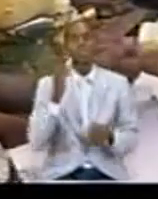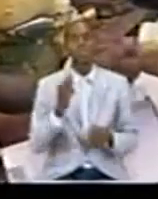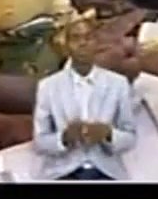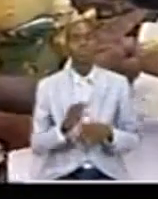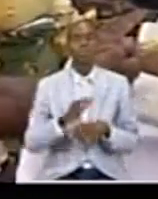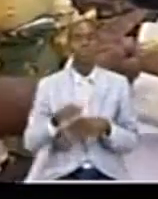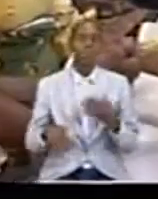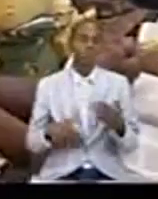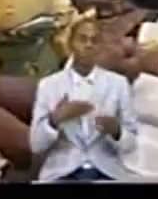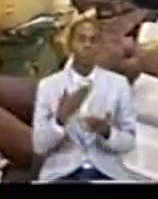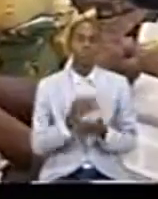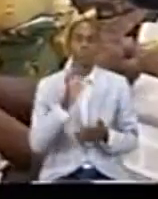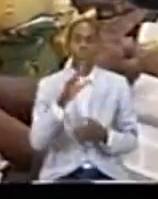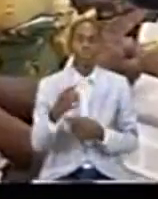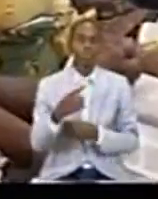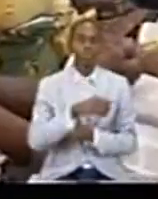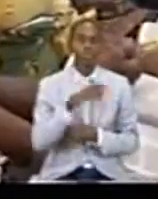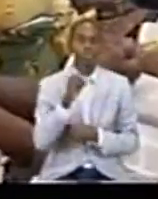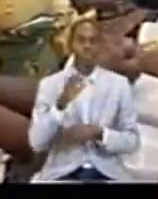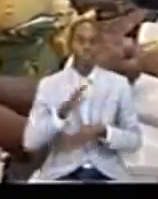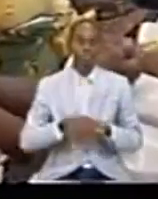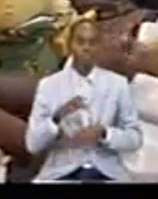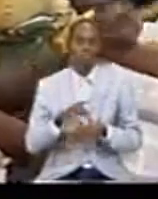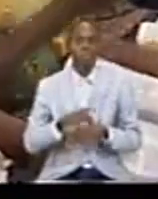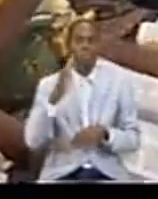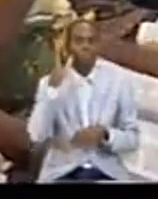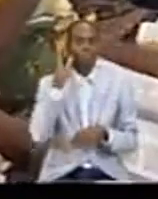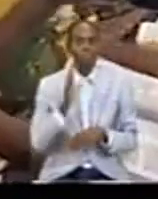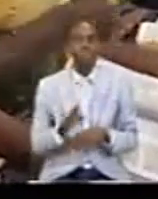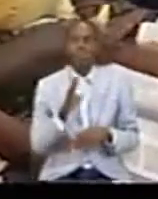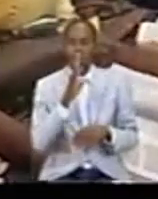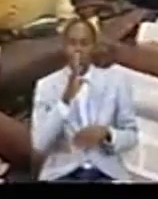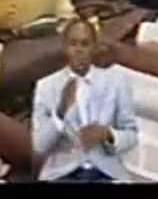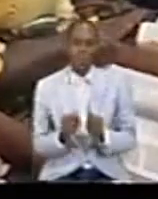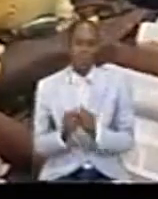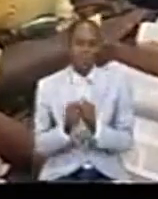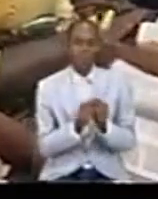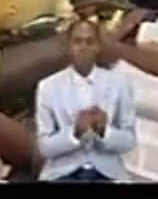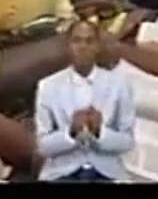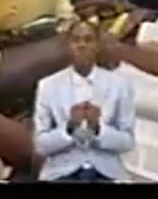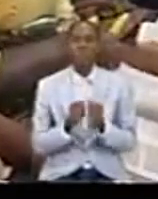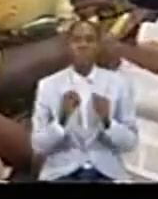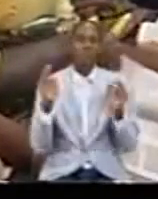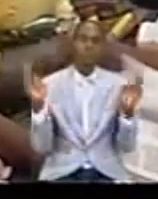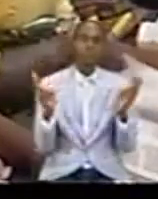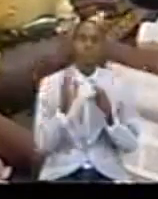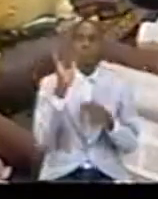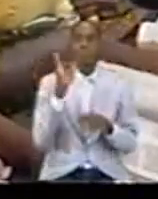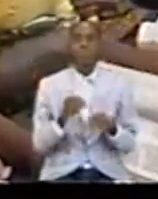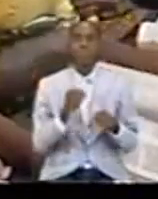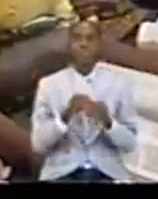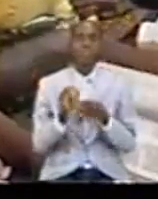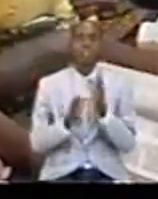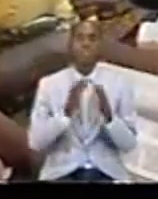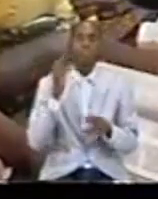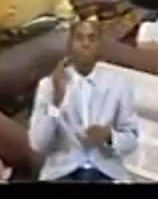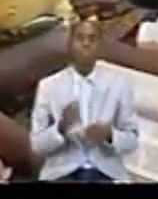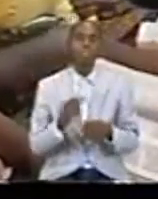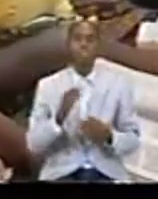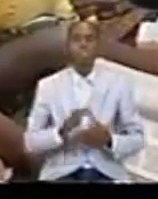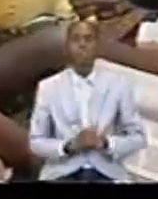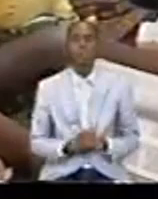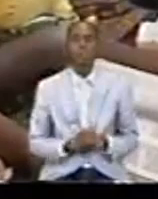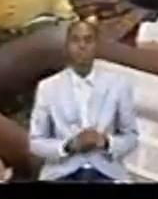All your days on earth will be accomplished victoriously in Jesus' name.